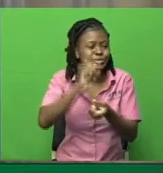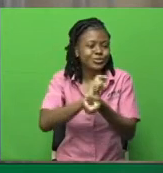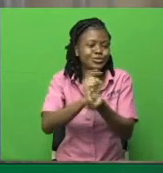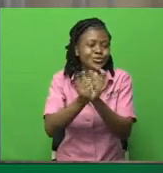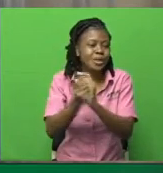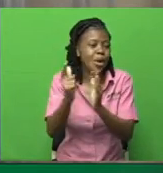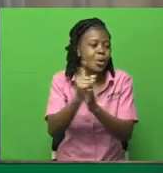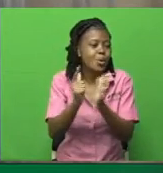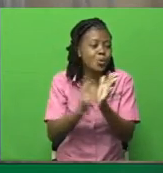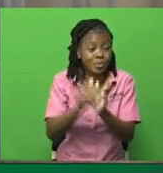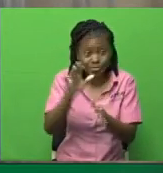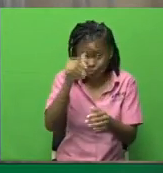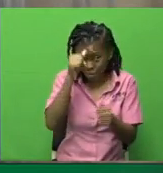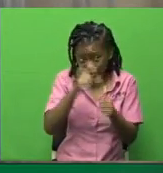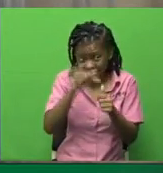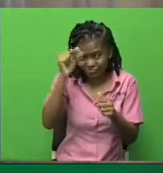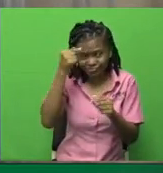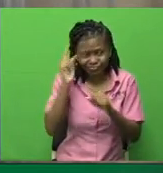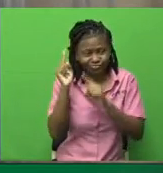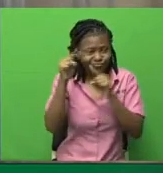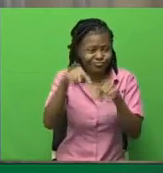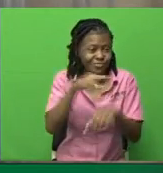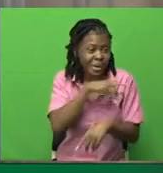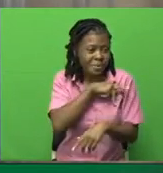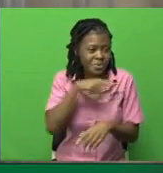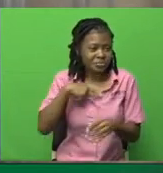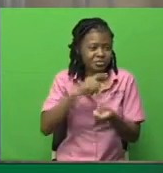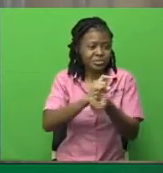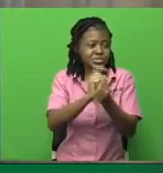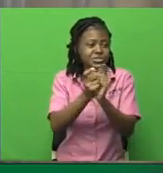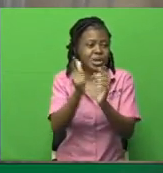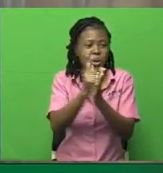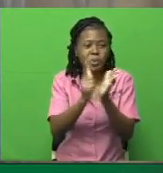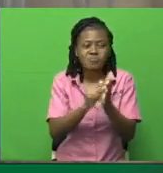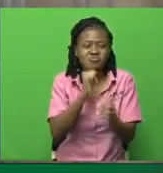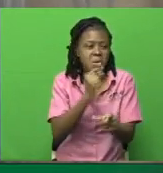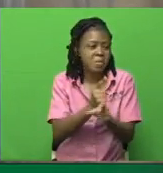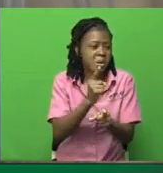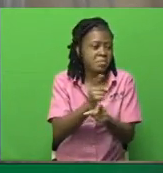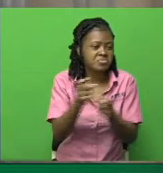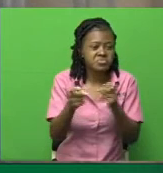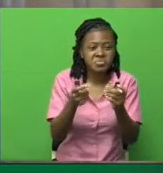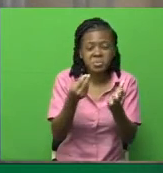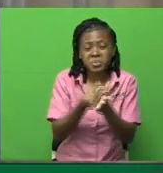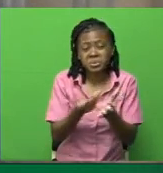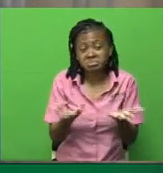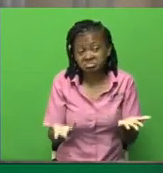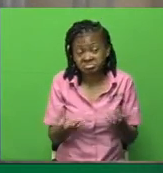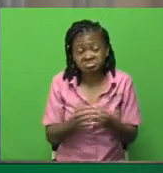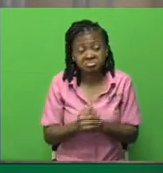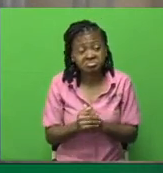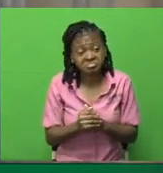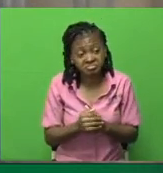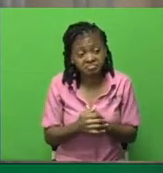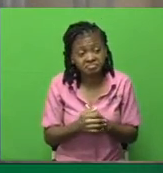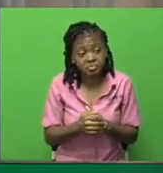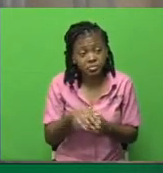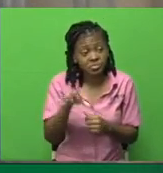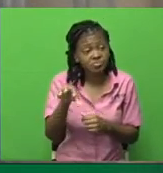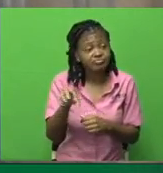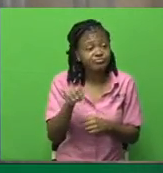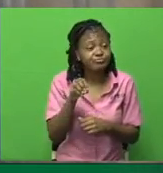came to this Parliament and change legislation they mismanaged the economy they facilitated extraction of U.S